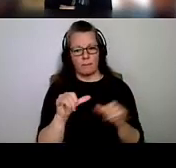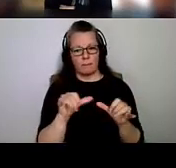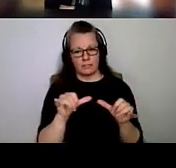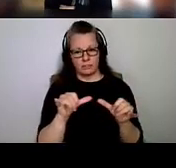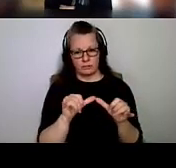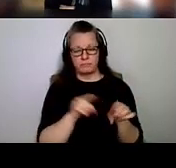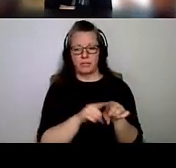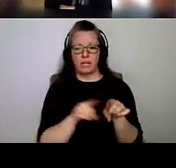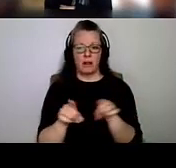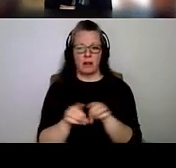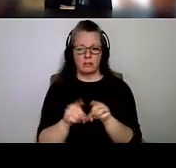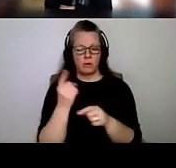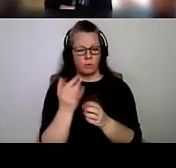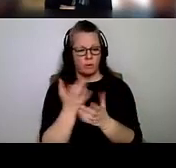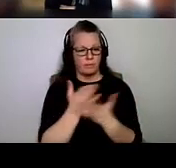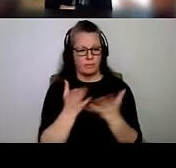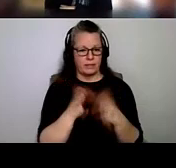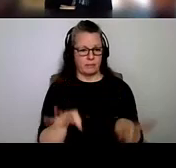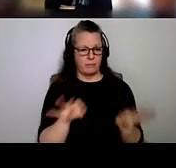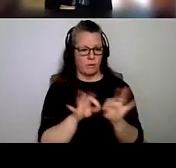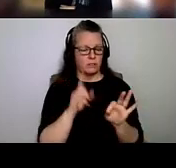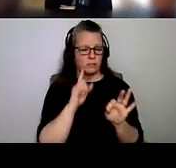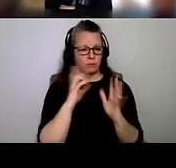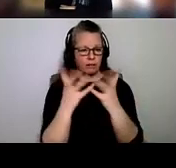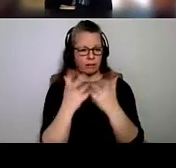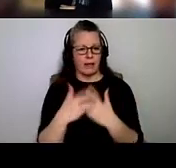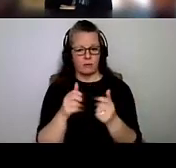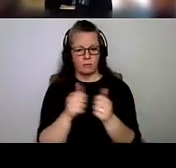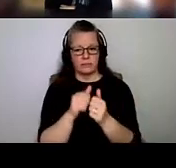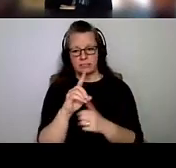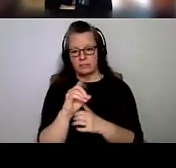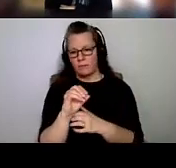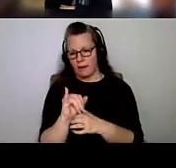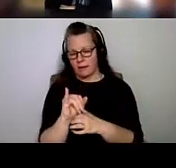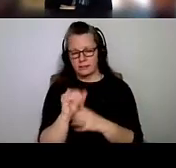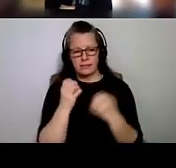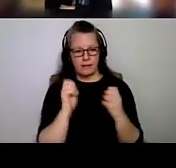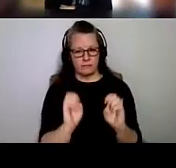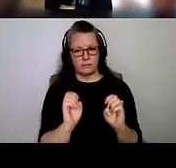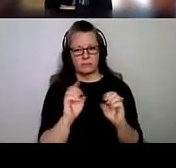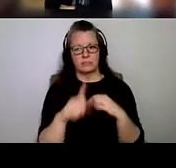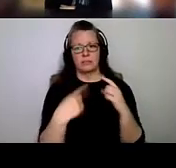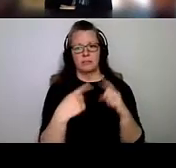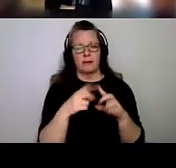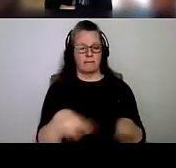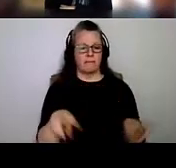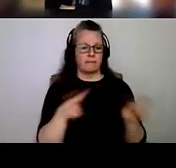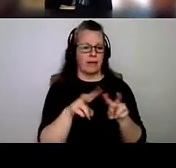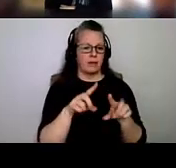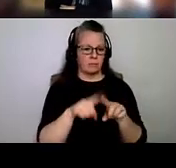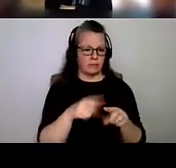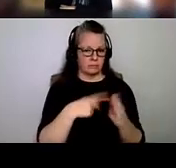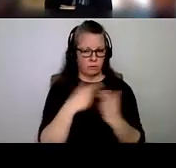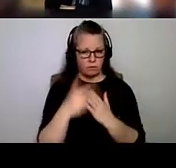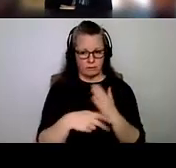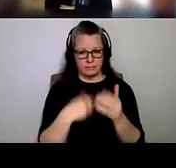of our key objectives is to align with the DOI's efforts regarding value-based programs. Next slide,